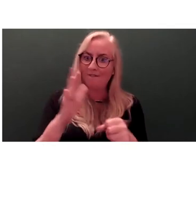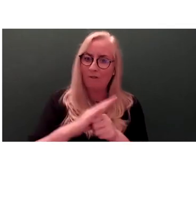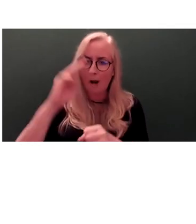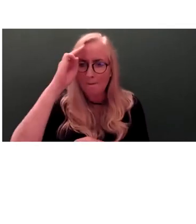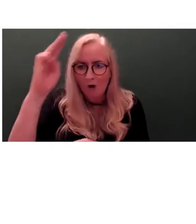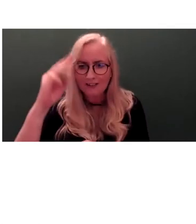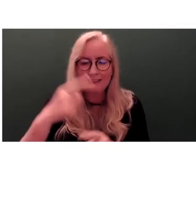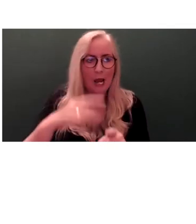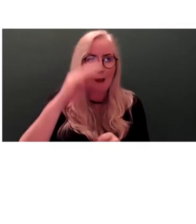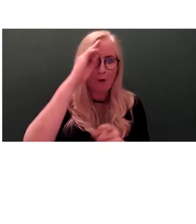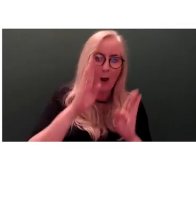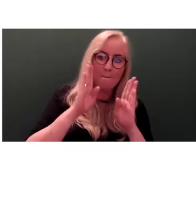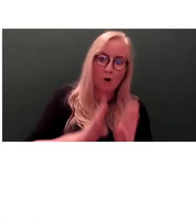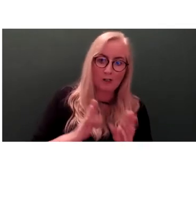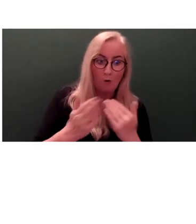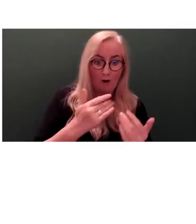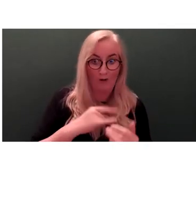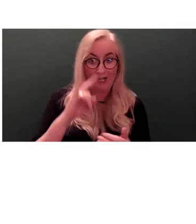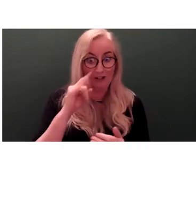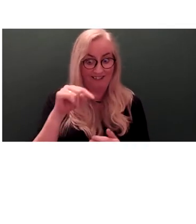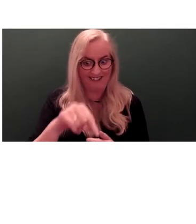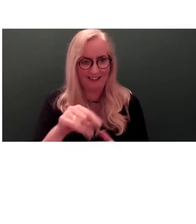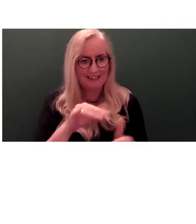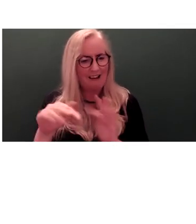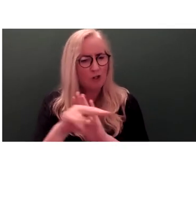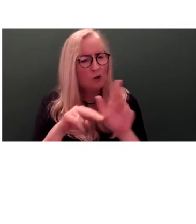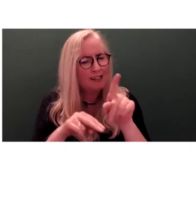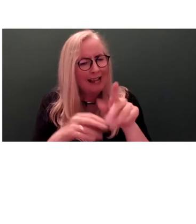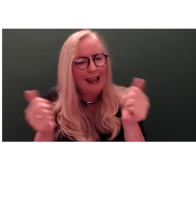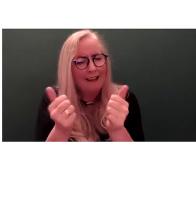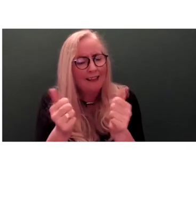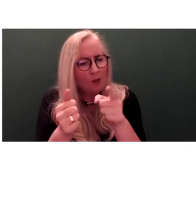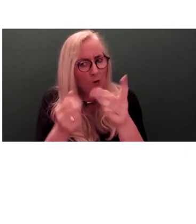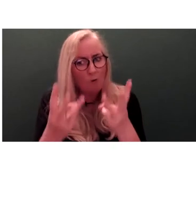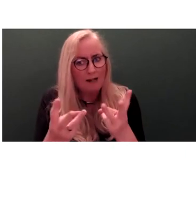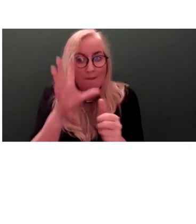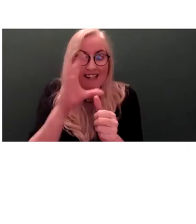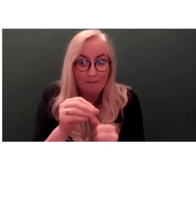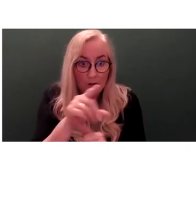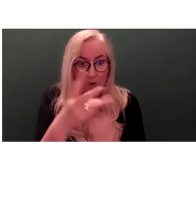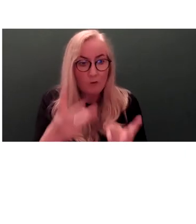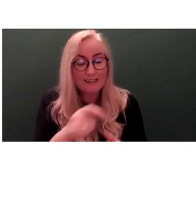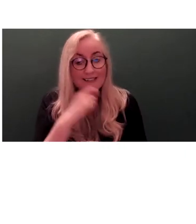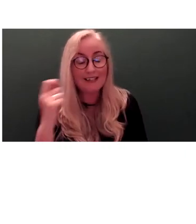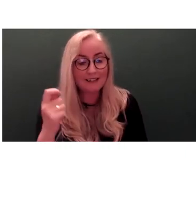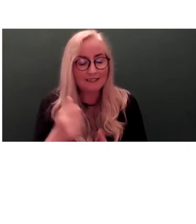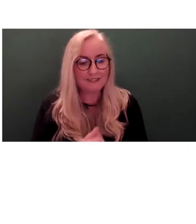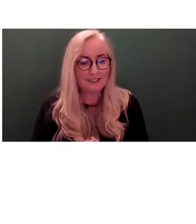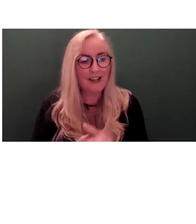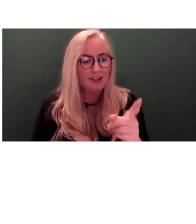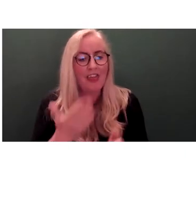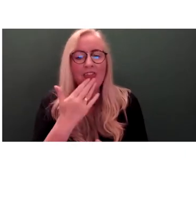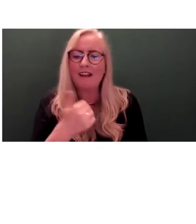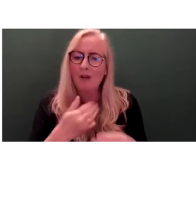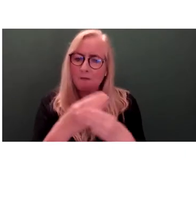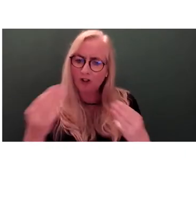employer bodies in what we've heard so far this afternoon. Is there anything you in particular wanted to pick up on there? Yeah, thanks very much, Aideen,